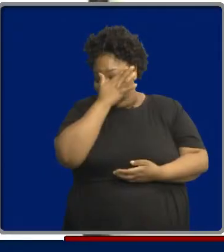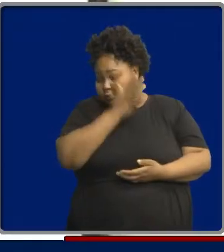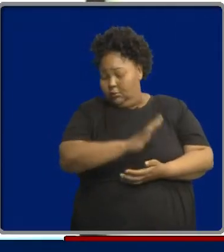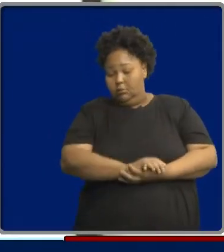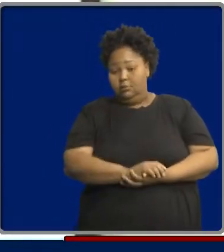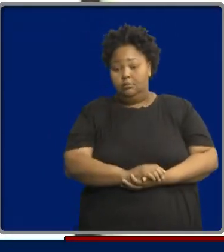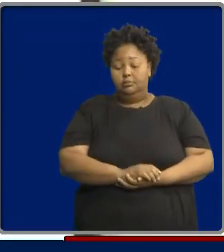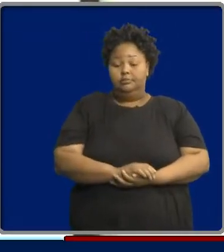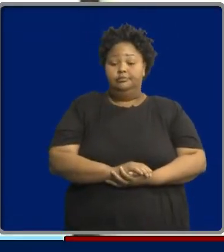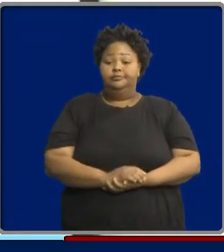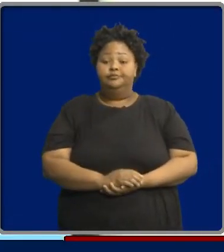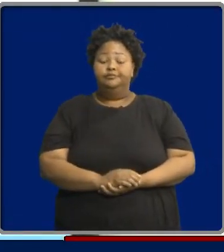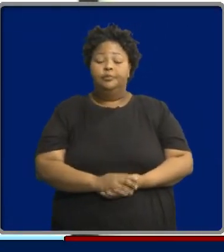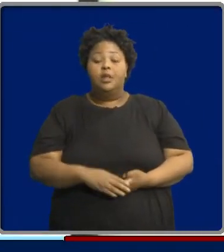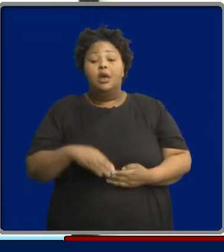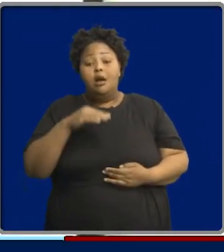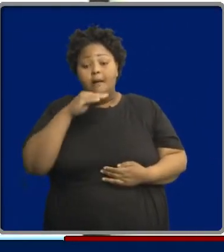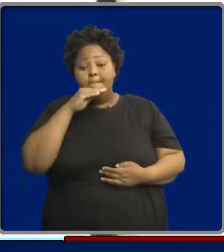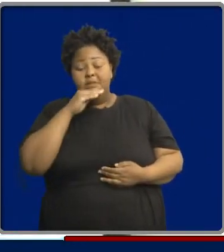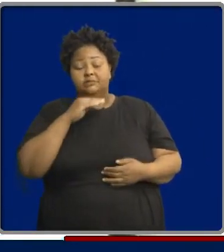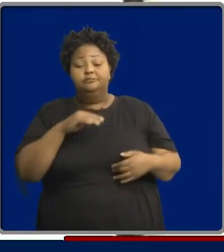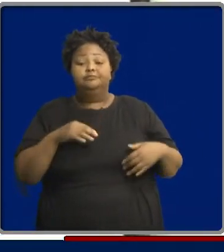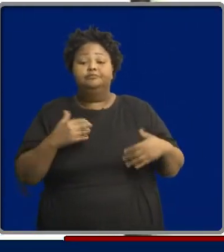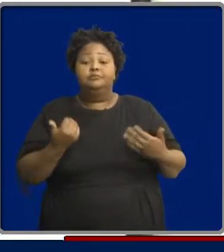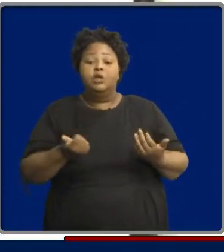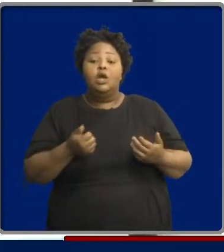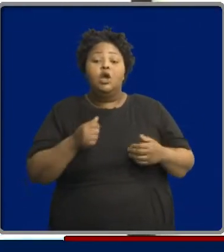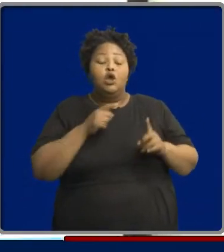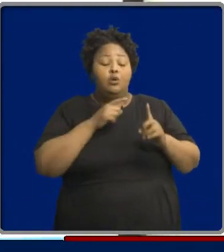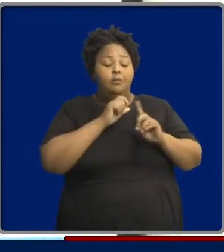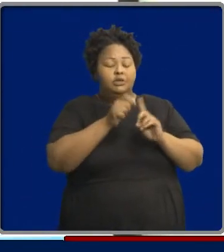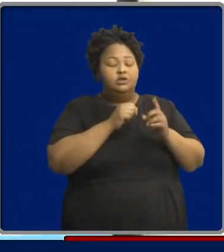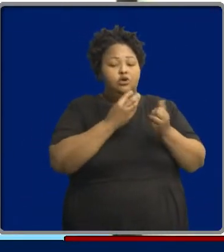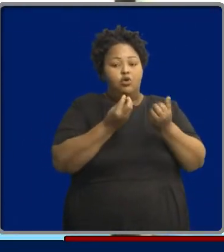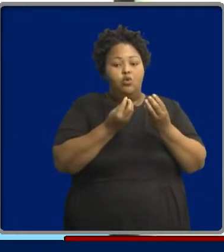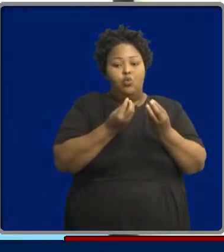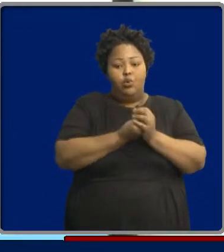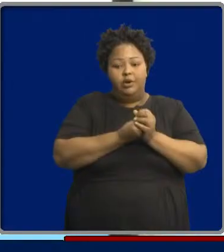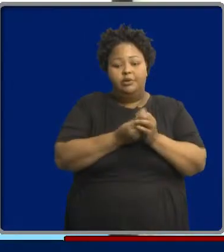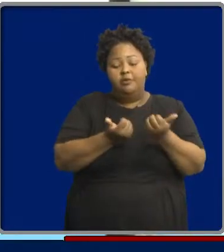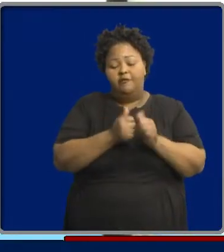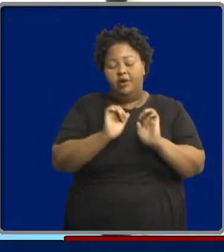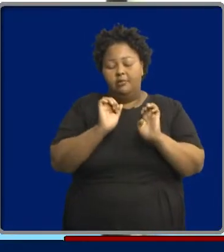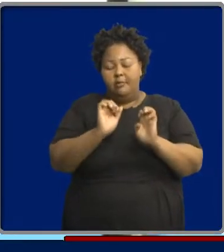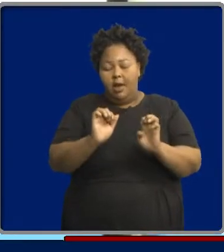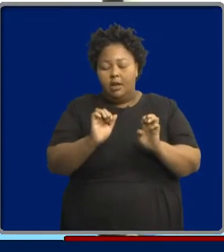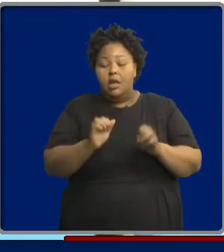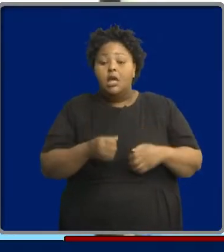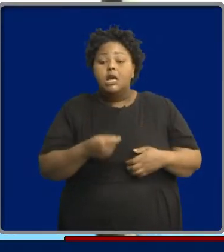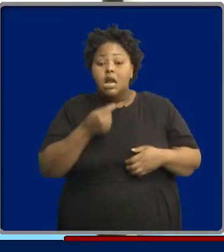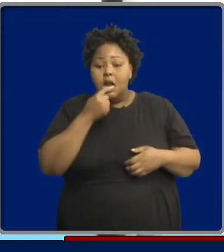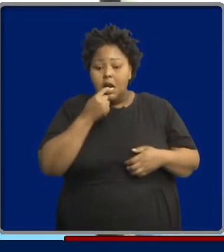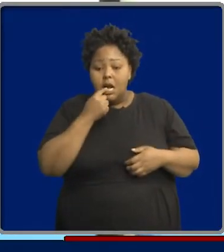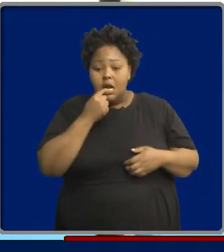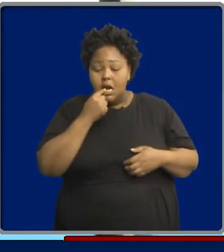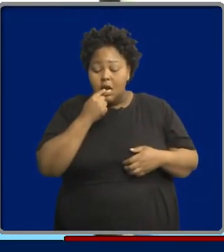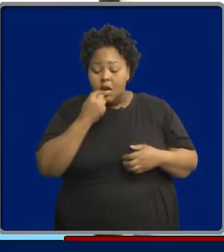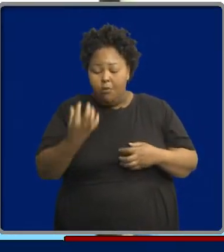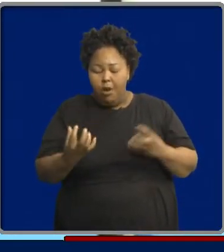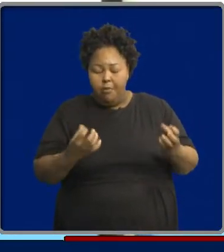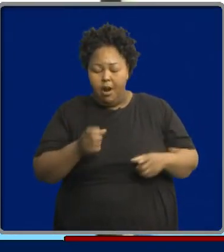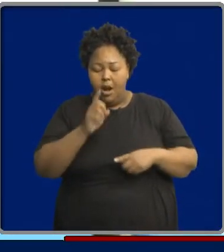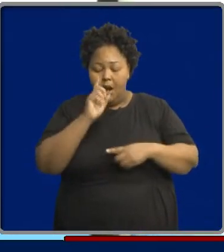Yasena sakasabuyi kulobo busuku lobo leli nje seliviki lesibili solanyamalele so singamaphoyisa ke National Commission ukuthi asiphumele